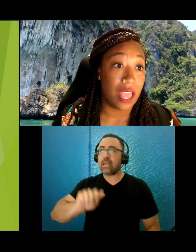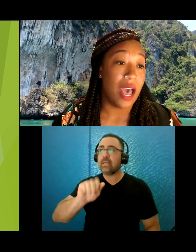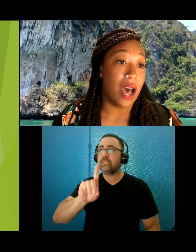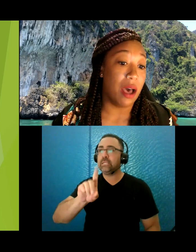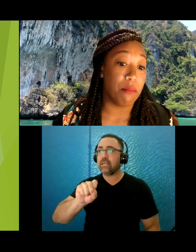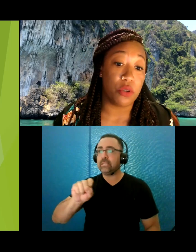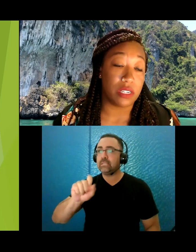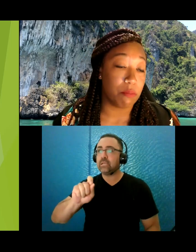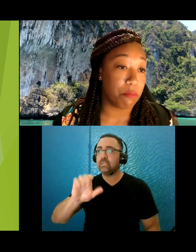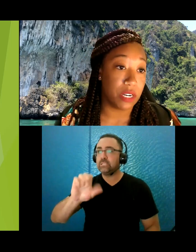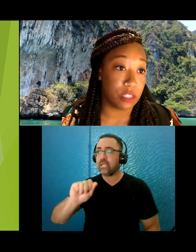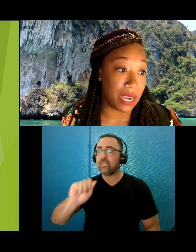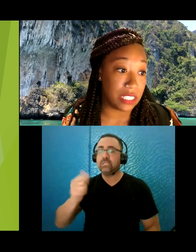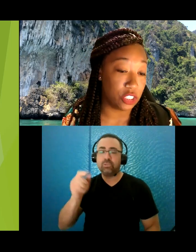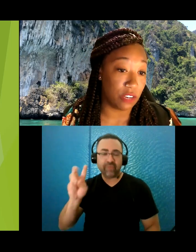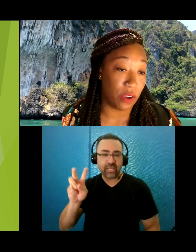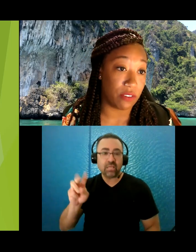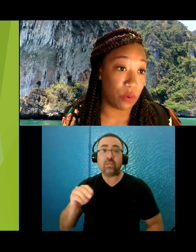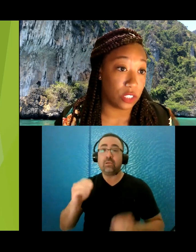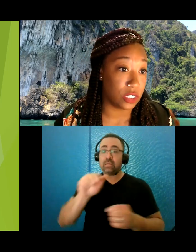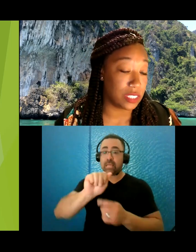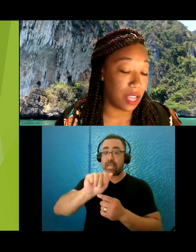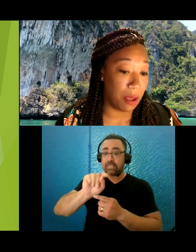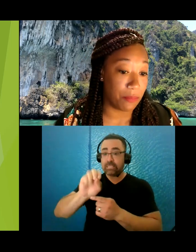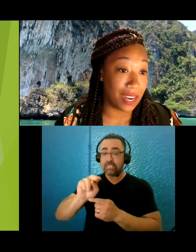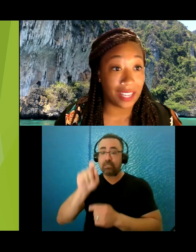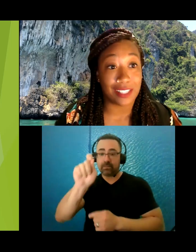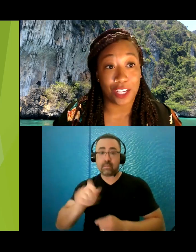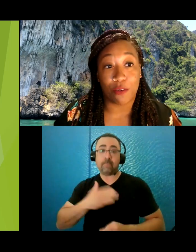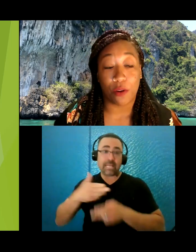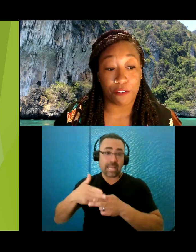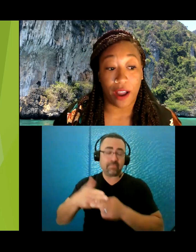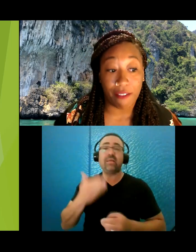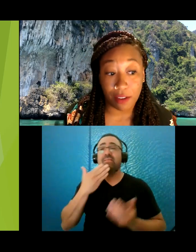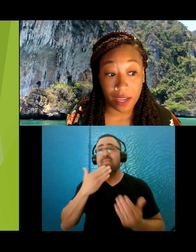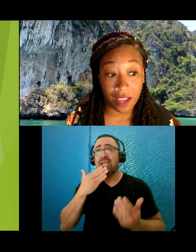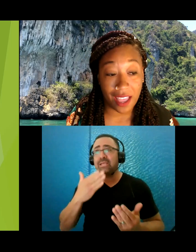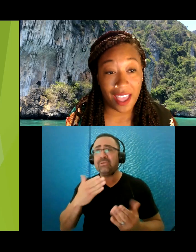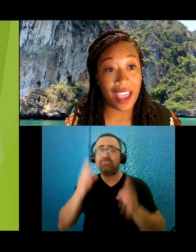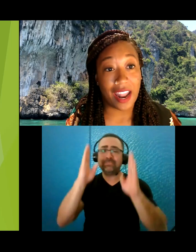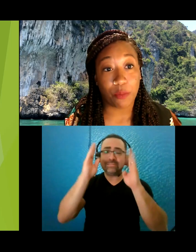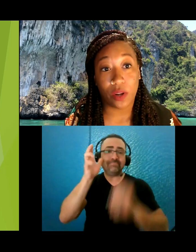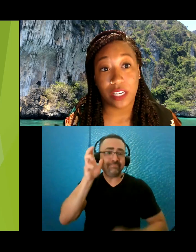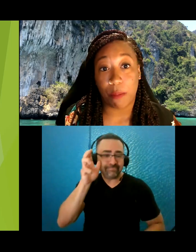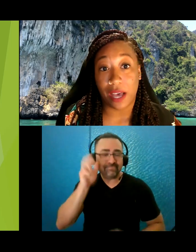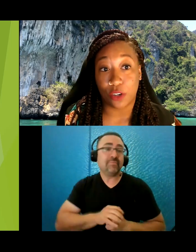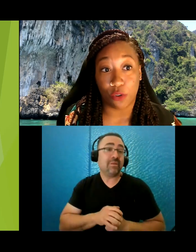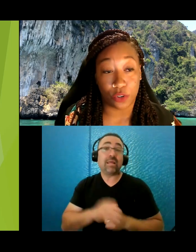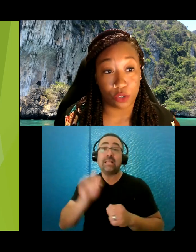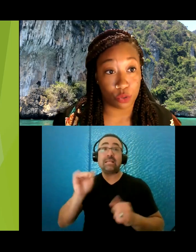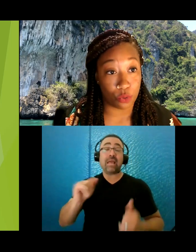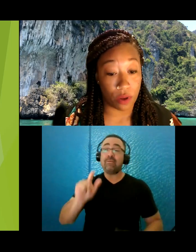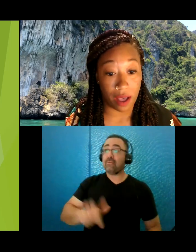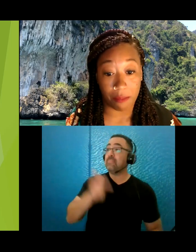rpb@dss.ca.gov. You can put it to my attention if you have any questions. And again, thank you everyone for having me. And I'm going to now pass it